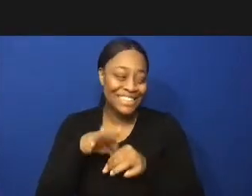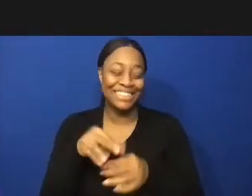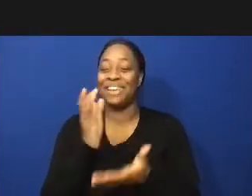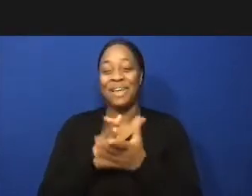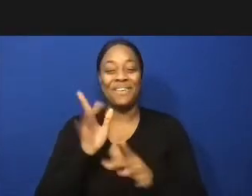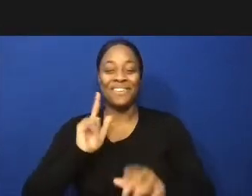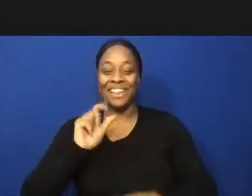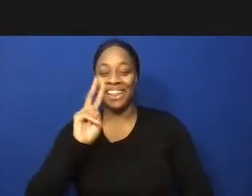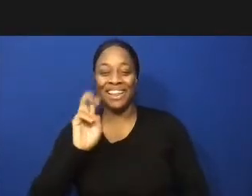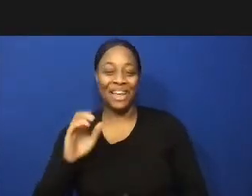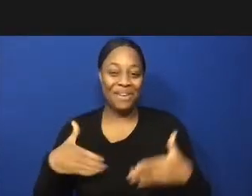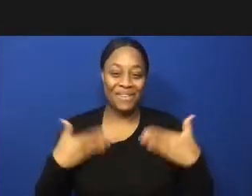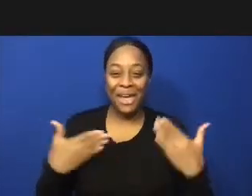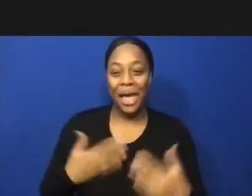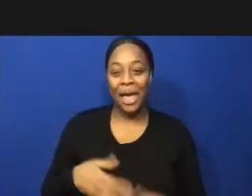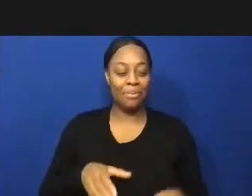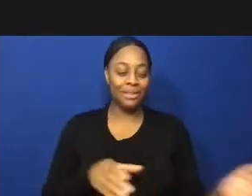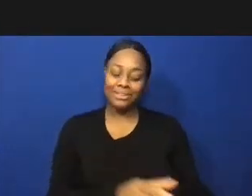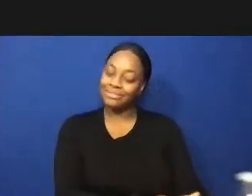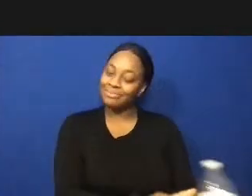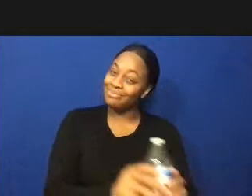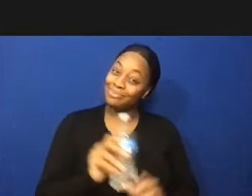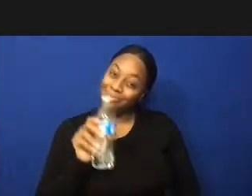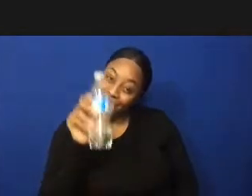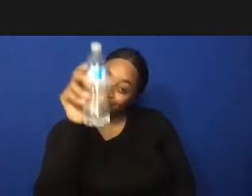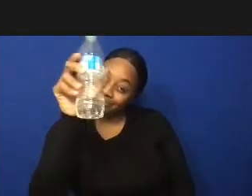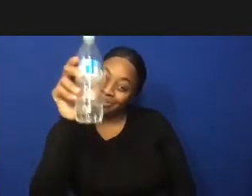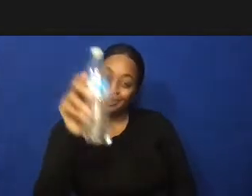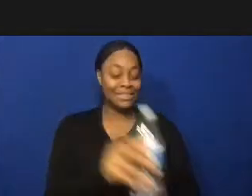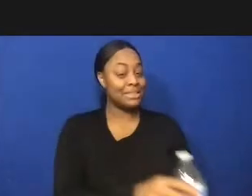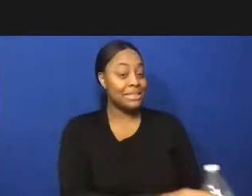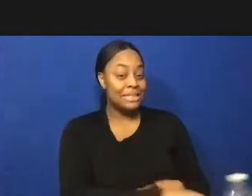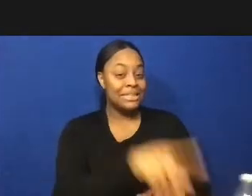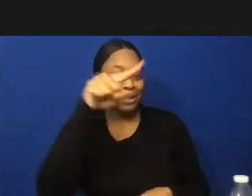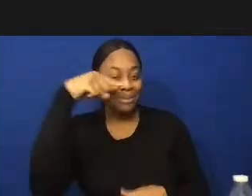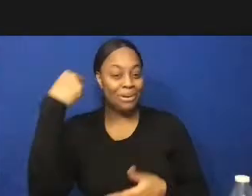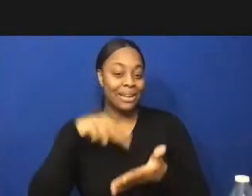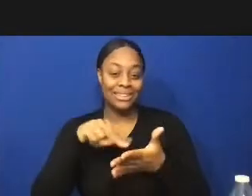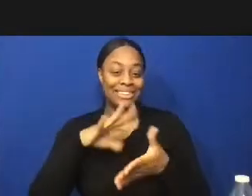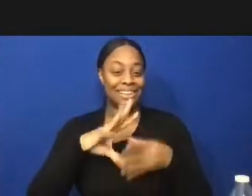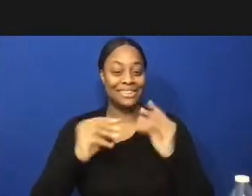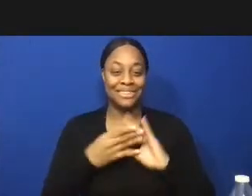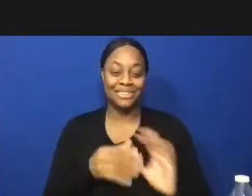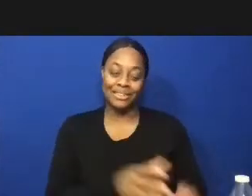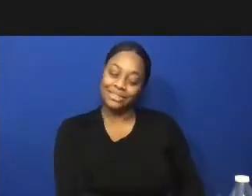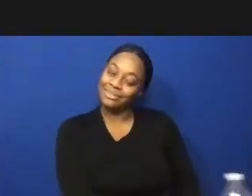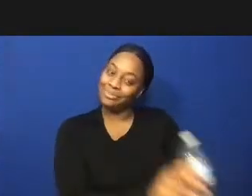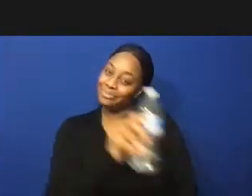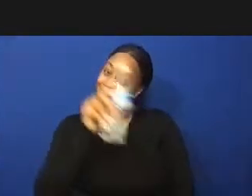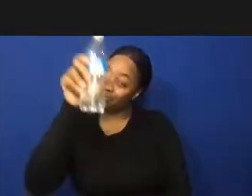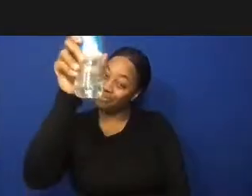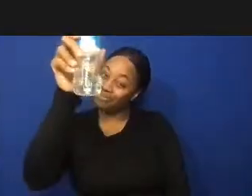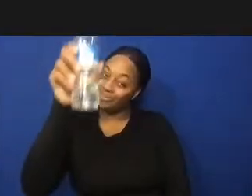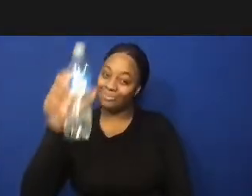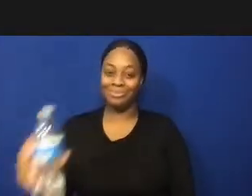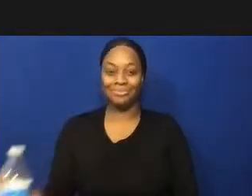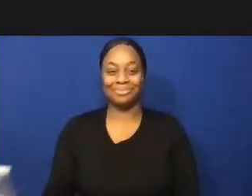happy, and let's cheers to Black Dance Stories. Cheers.